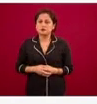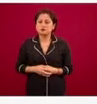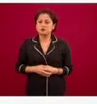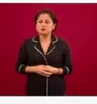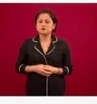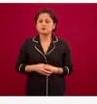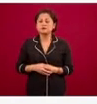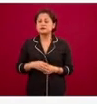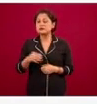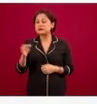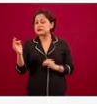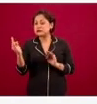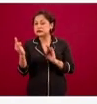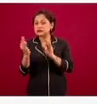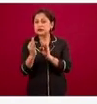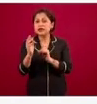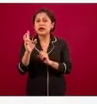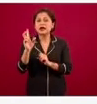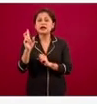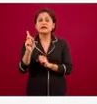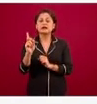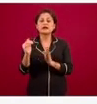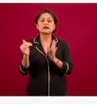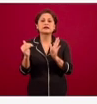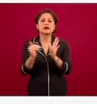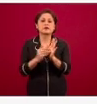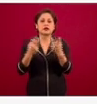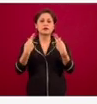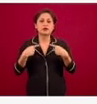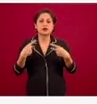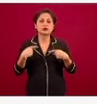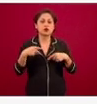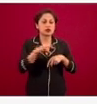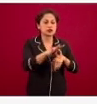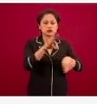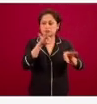also have over 9,000 negative cases,